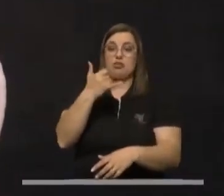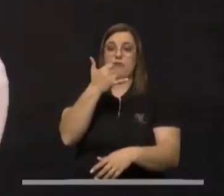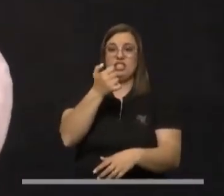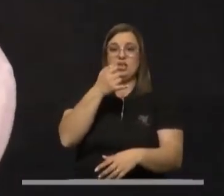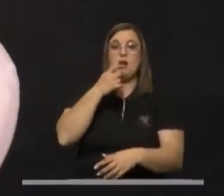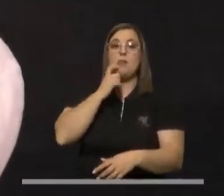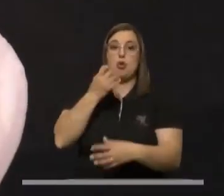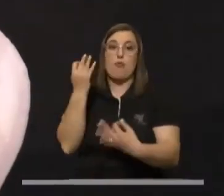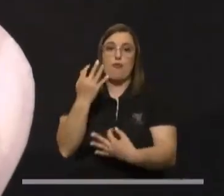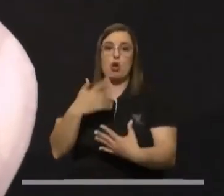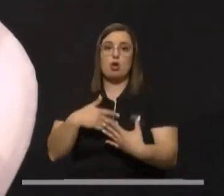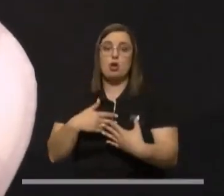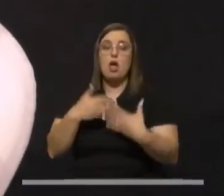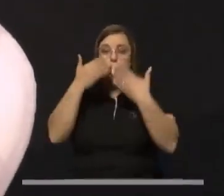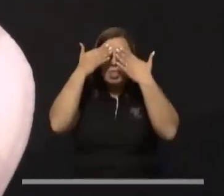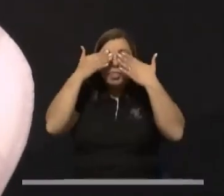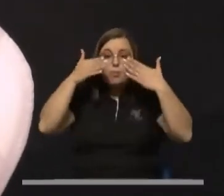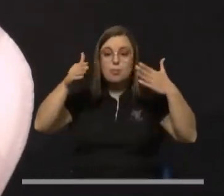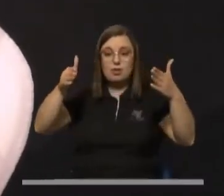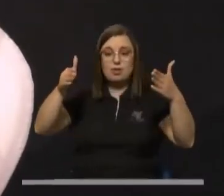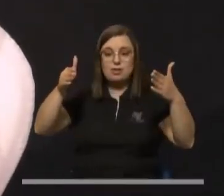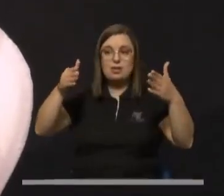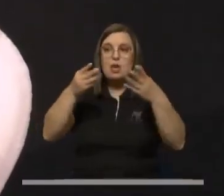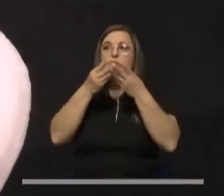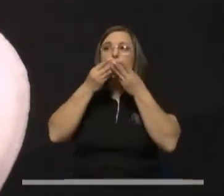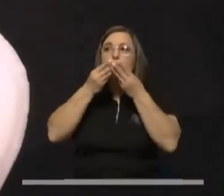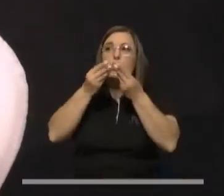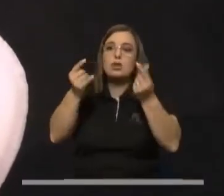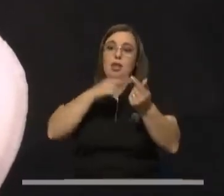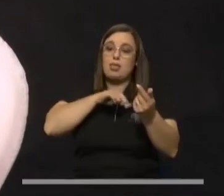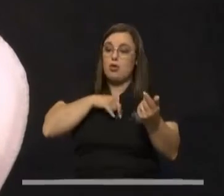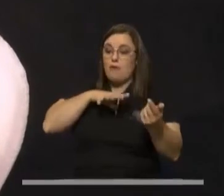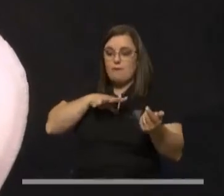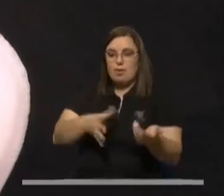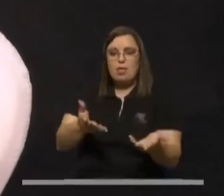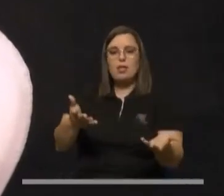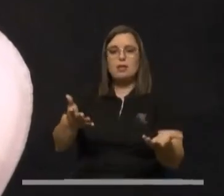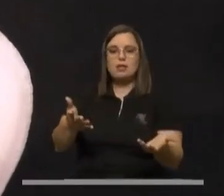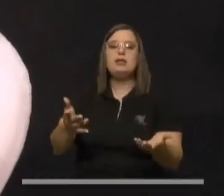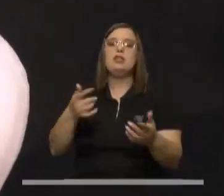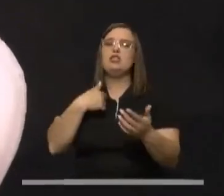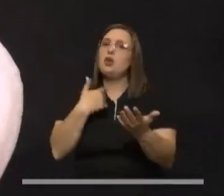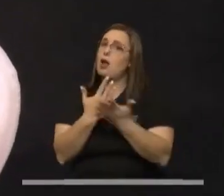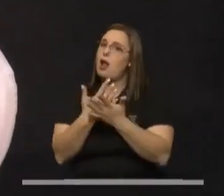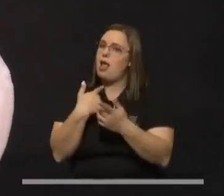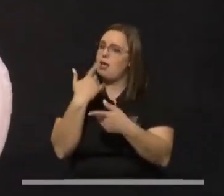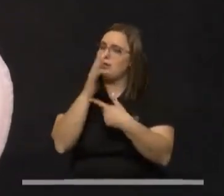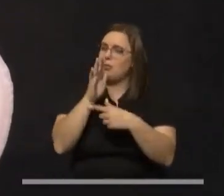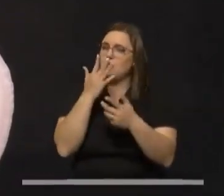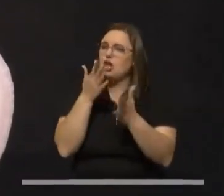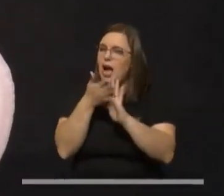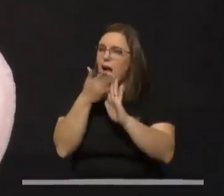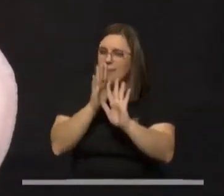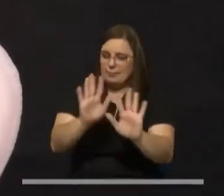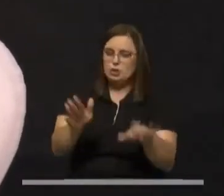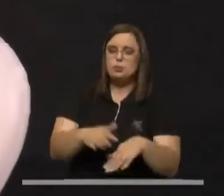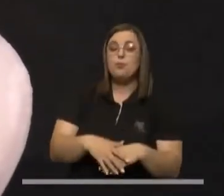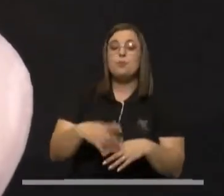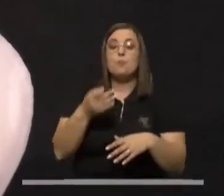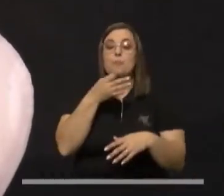of the 25th of April, with the quality that we want very